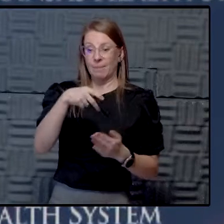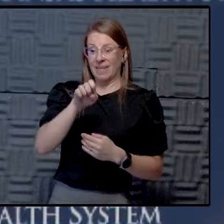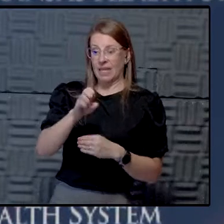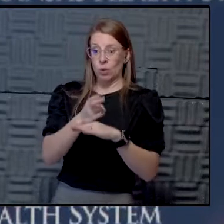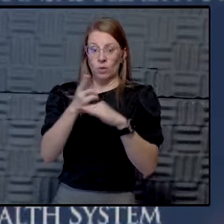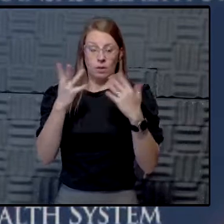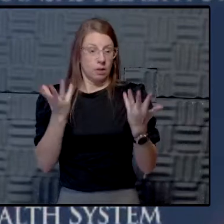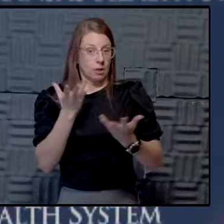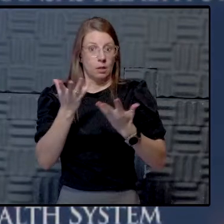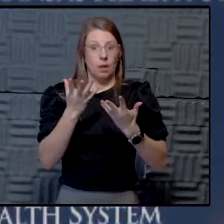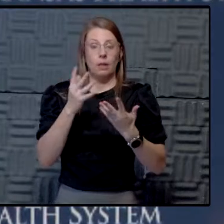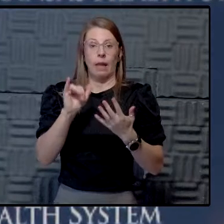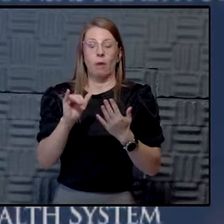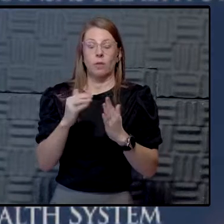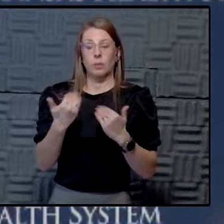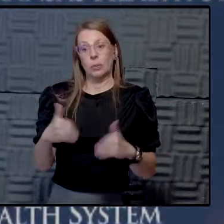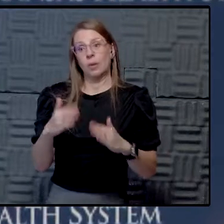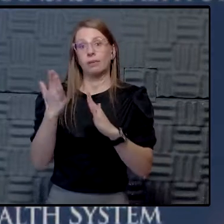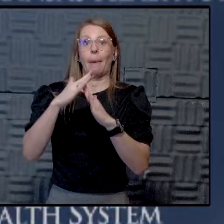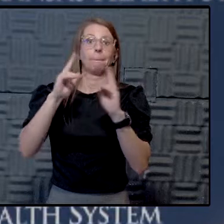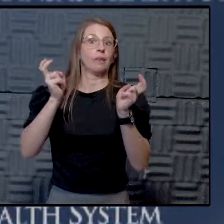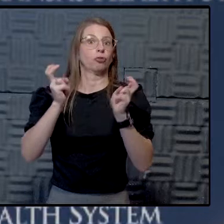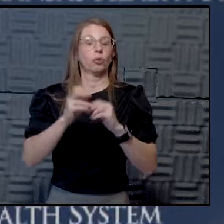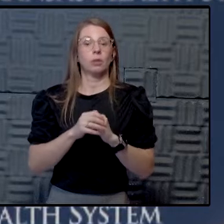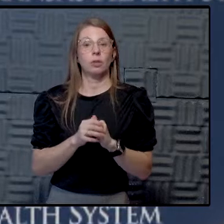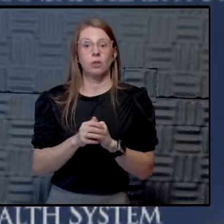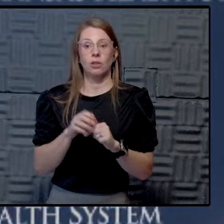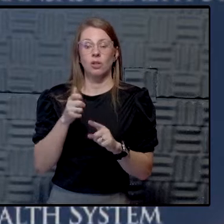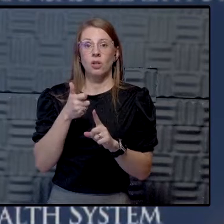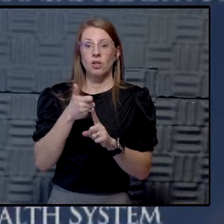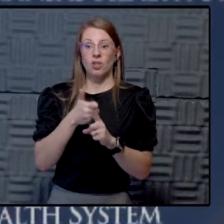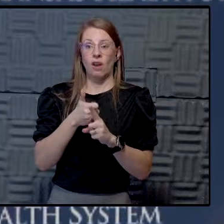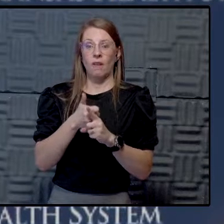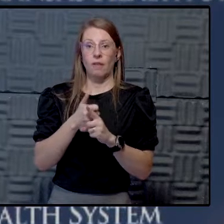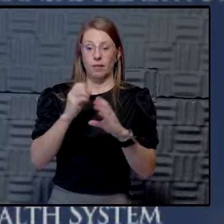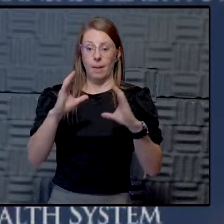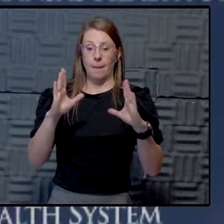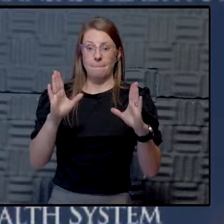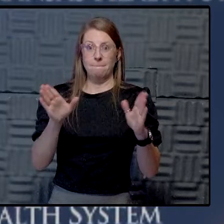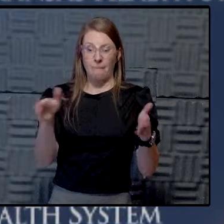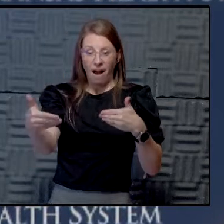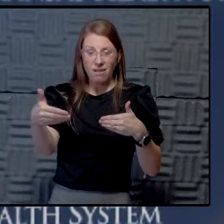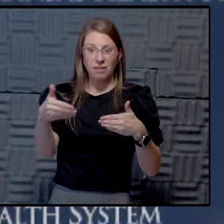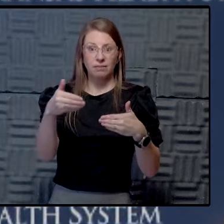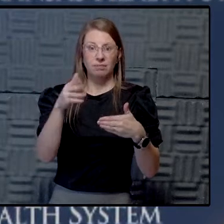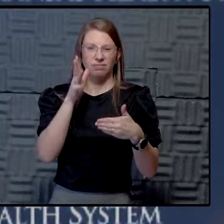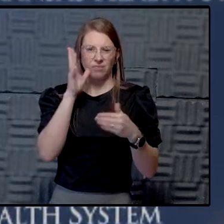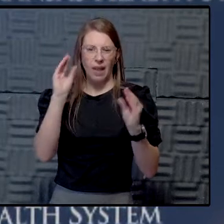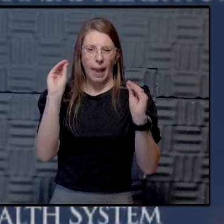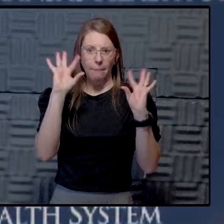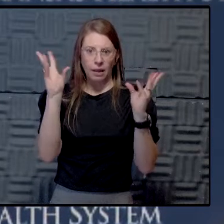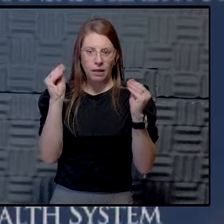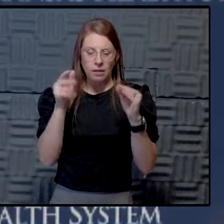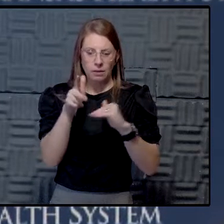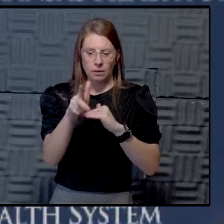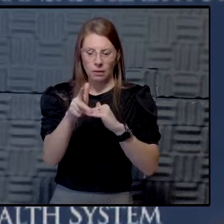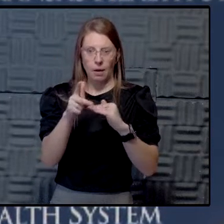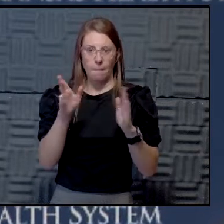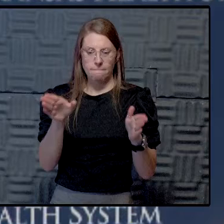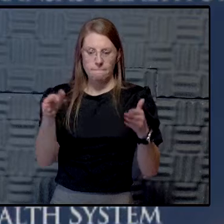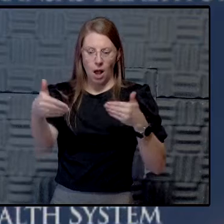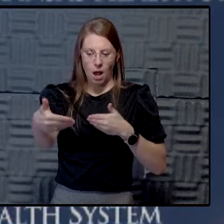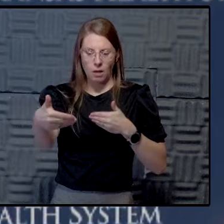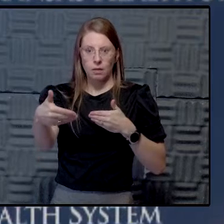use was one of the huge issues. You know, you're in a box. The back of an ambulance is a box. You're with a patient. And simple things like giving